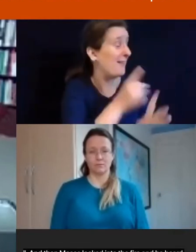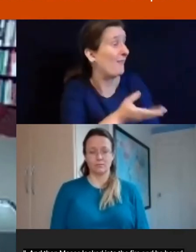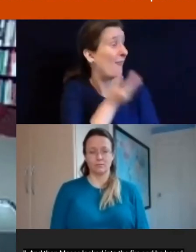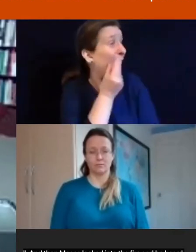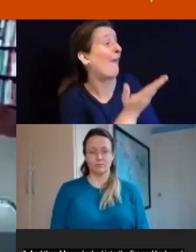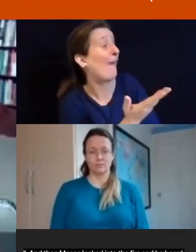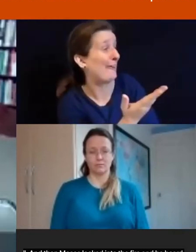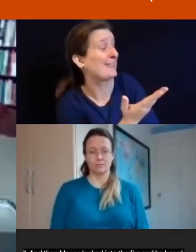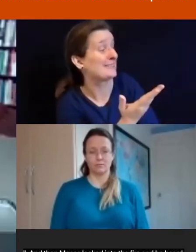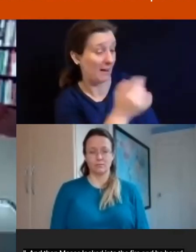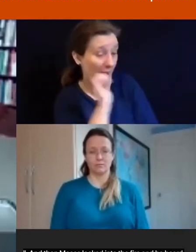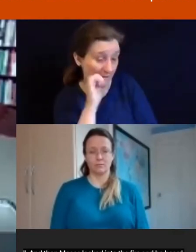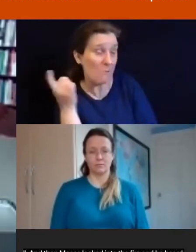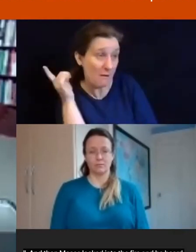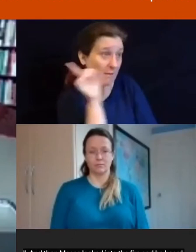I will come to them